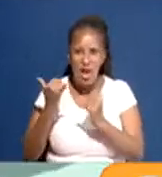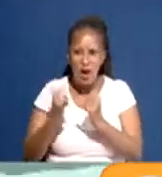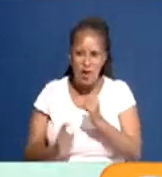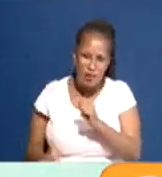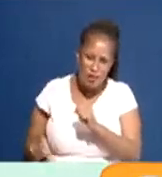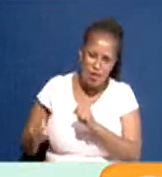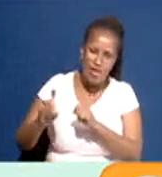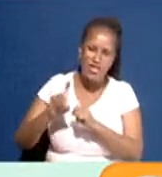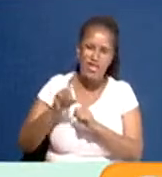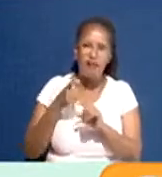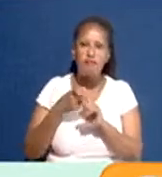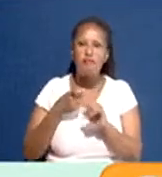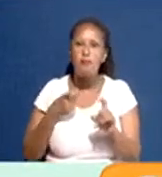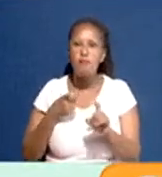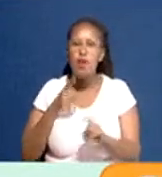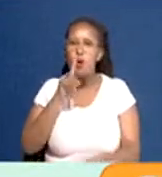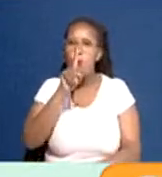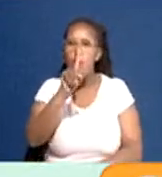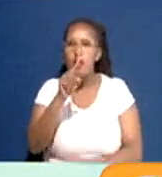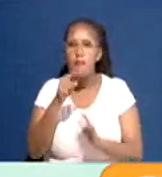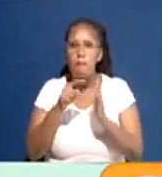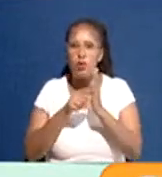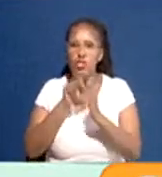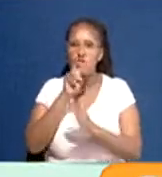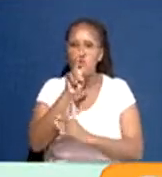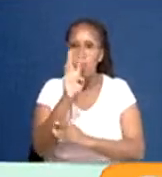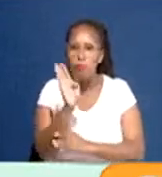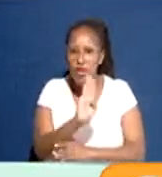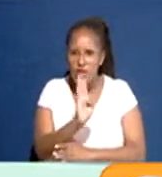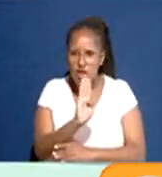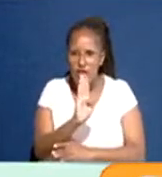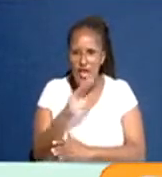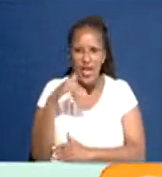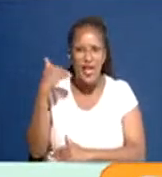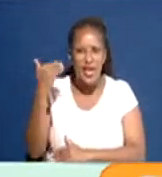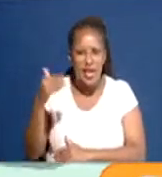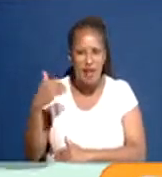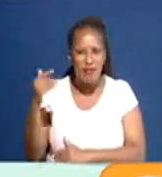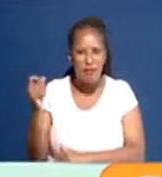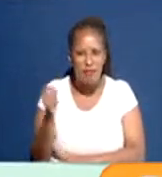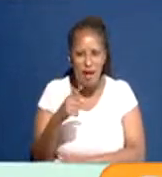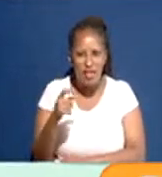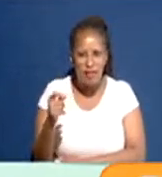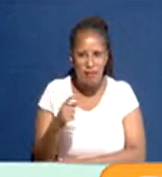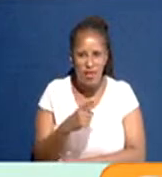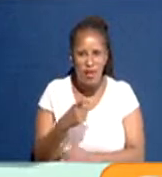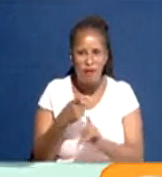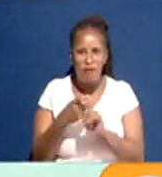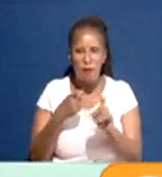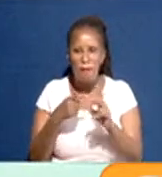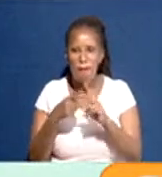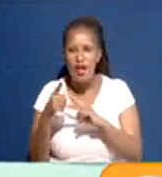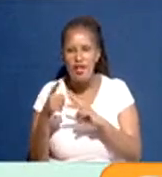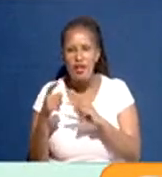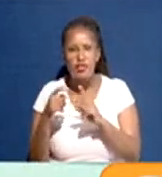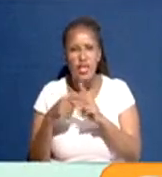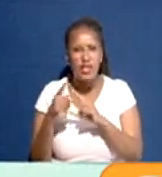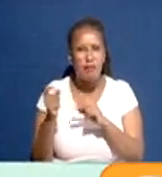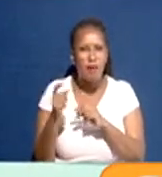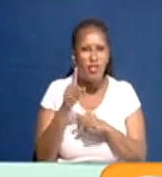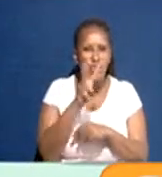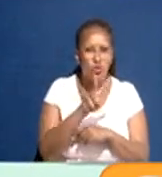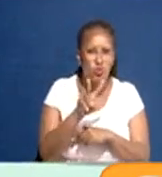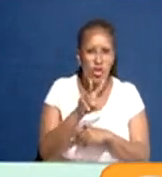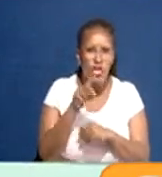imeongezeka kutoka 1.2 billion every month. In the month of February, ilikuwa